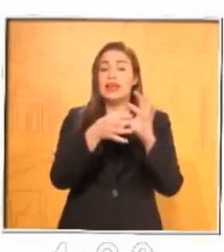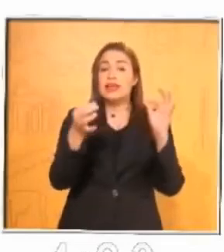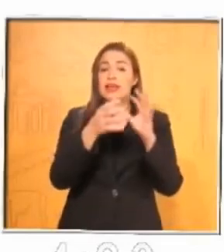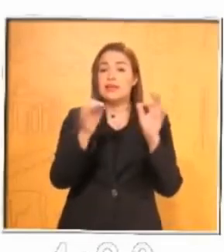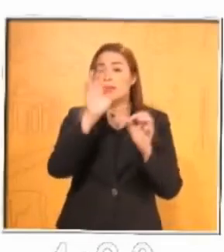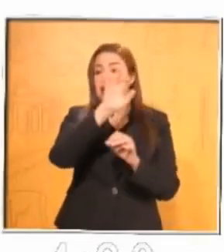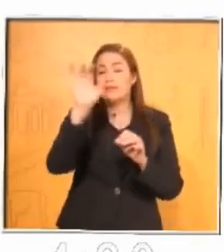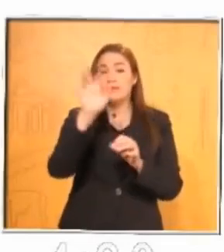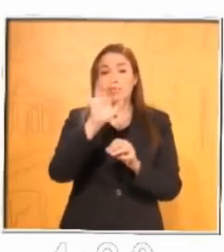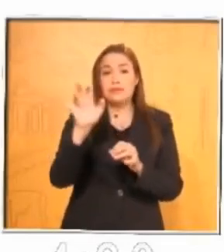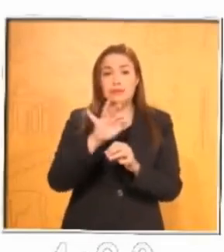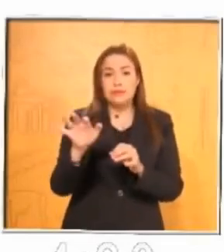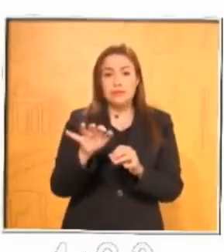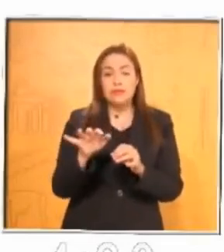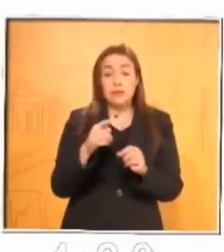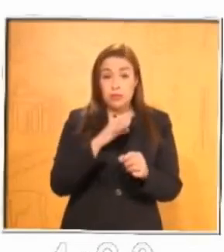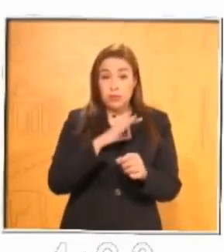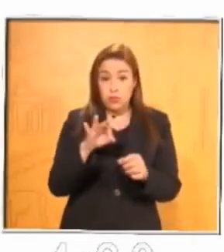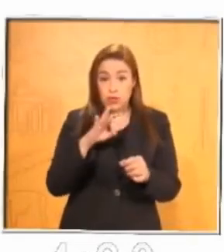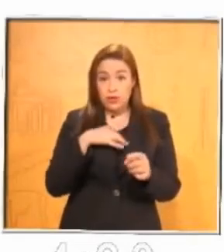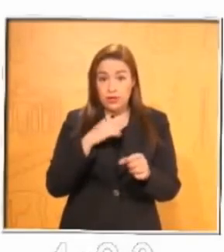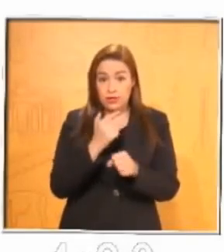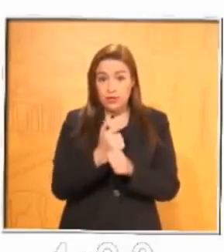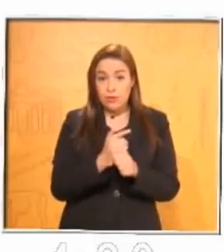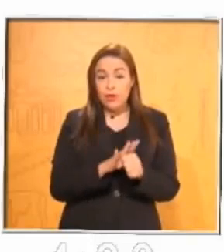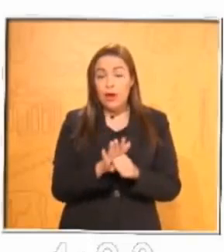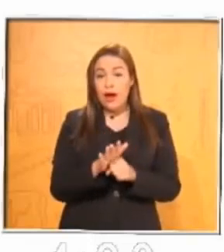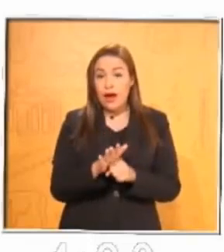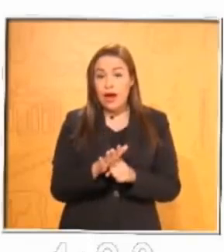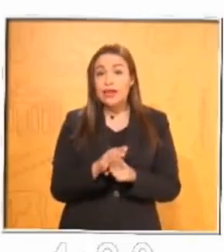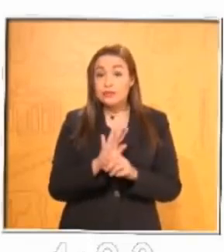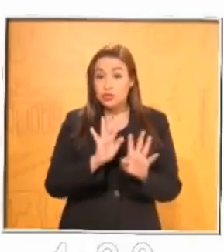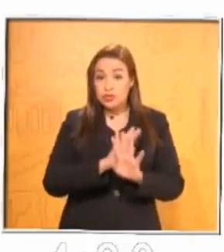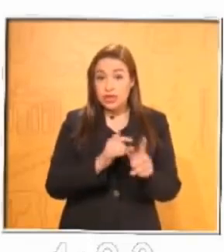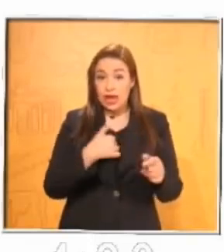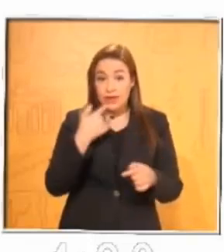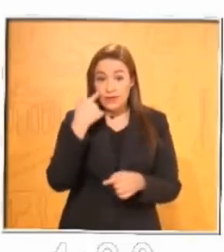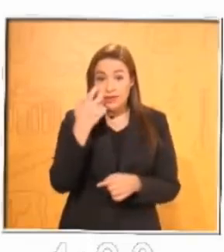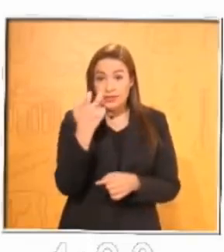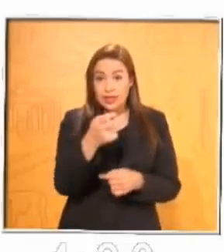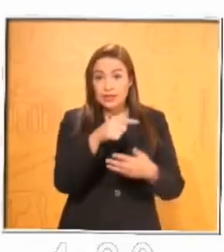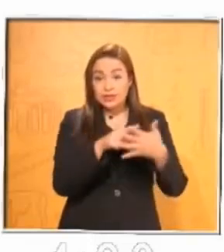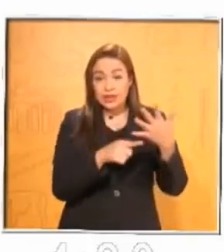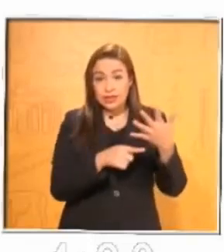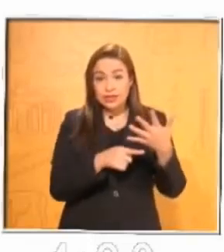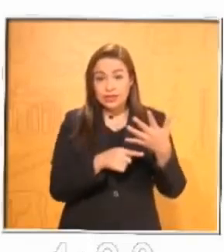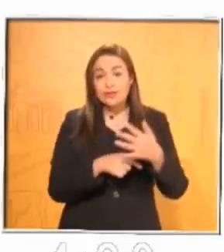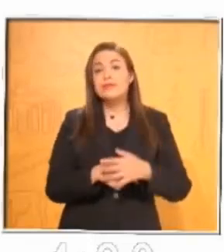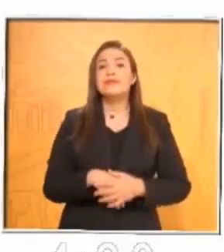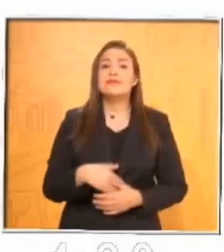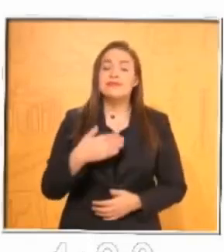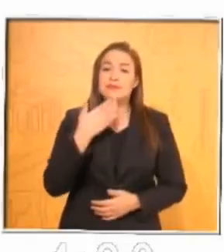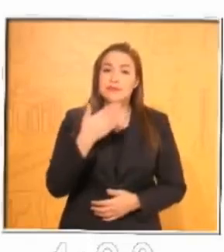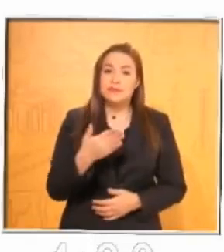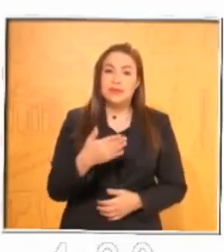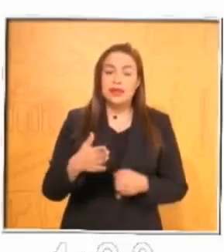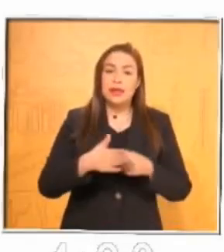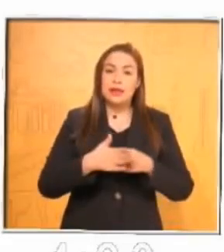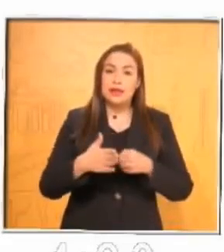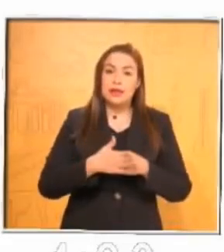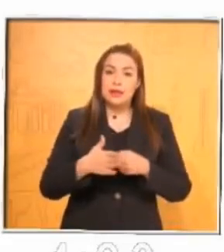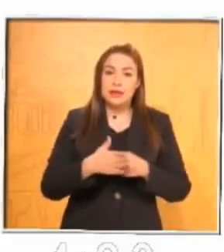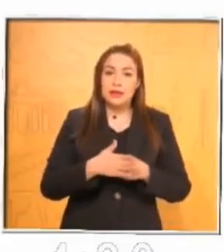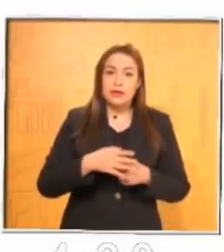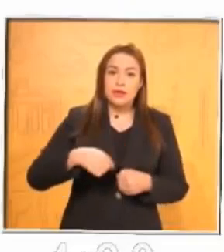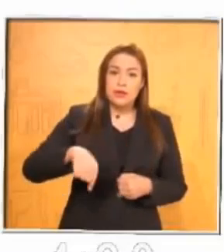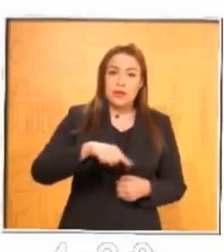text. Can you find it? Do you know those elements? Okay. For the next one, we